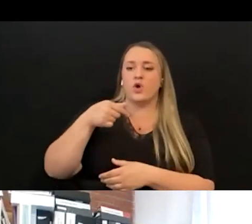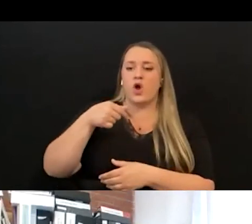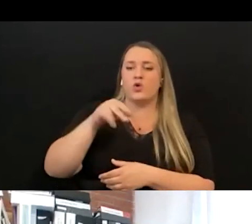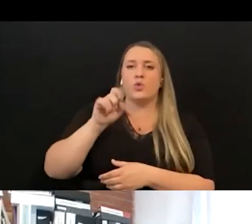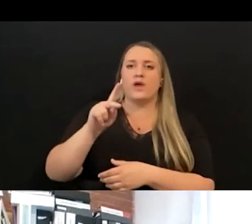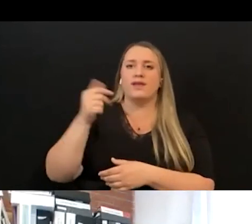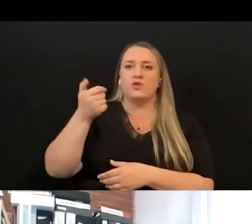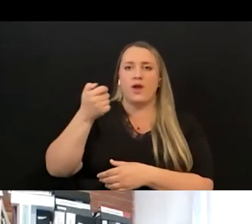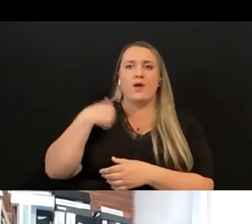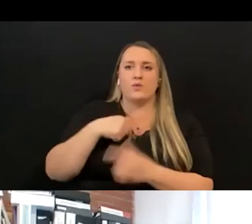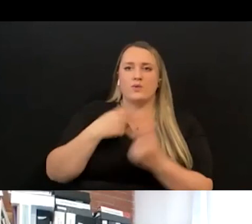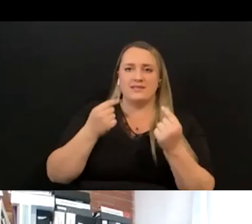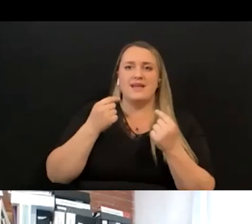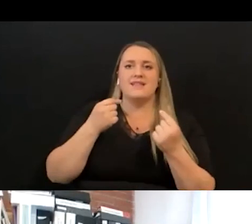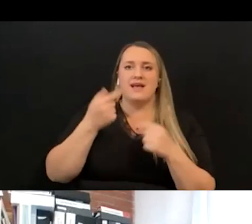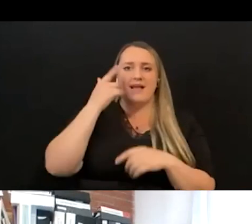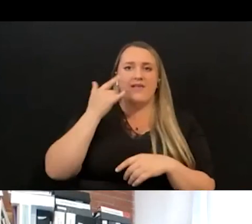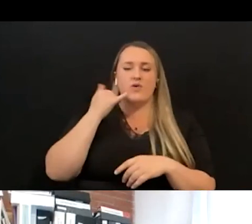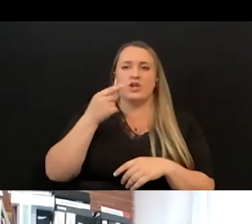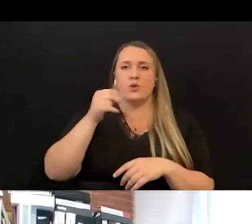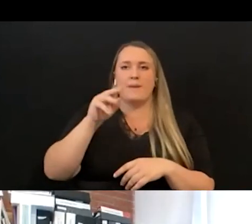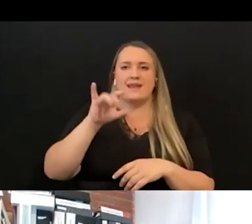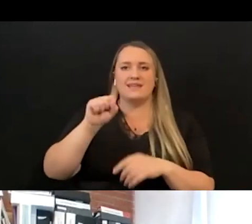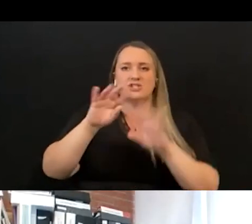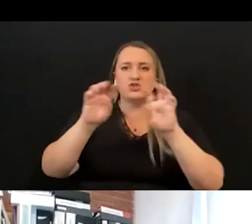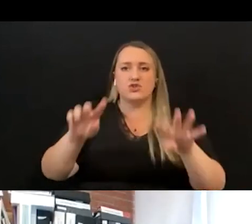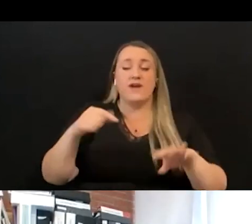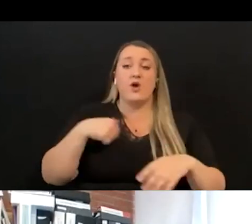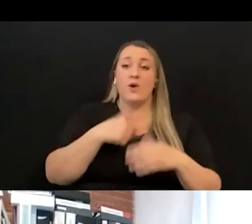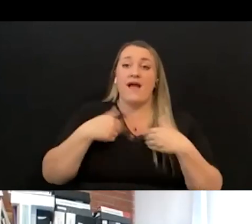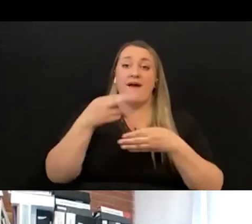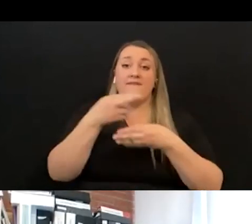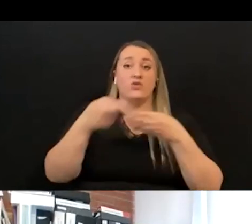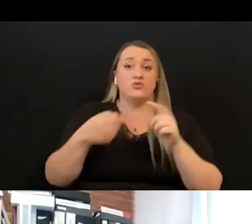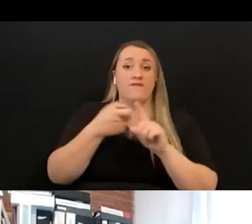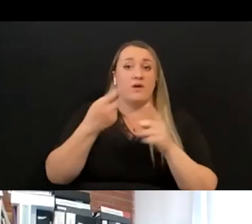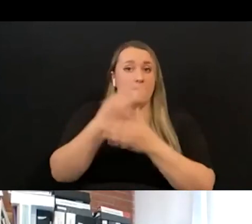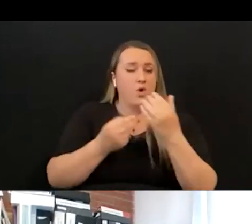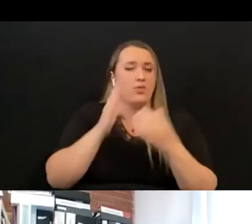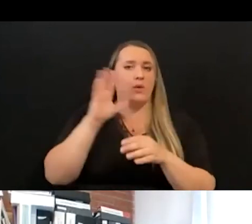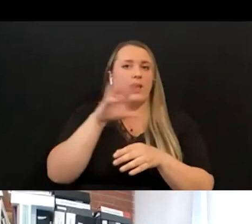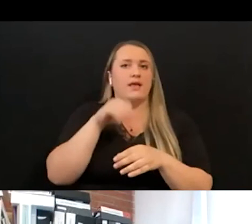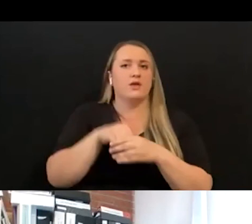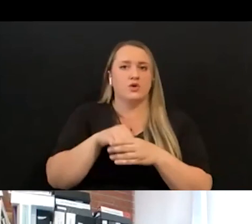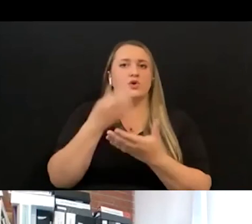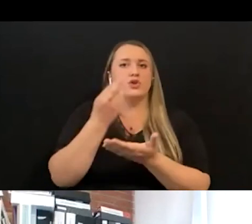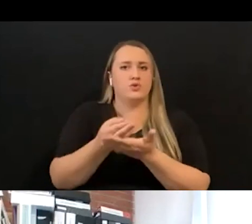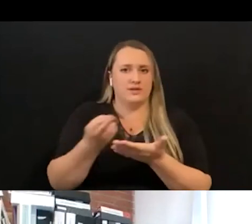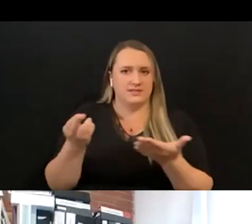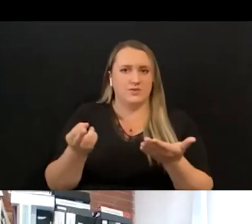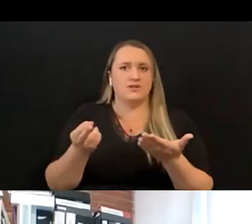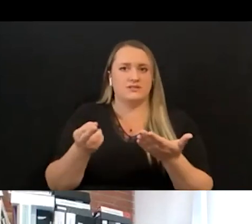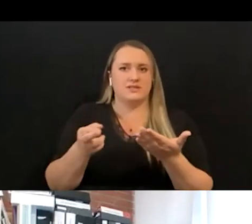Survey, we have results from both that we'll include in the resources that go